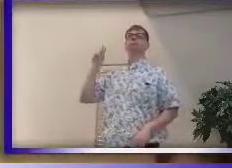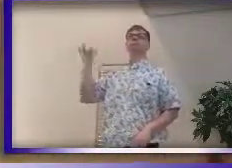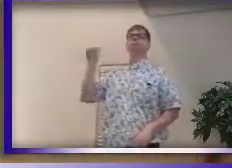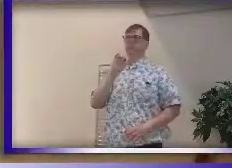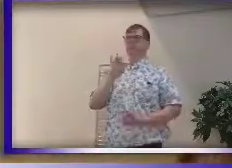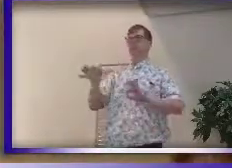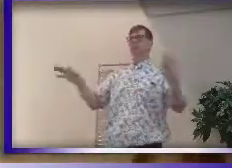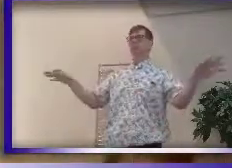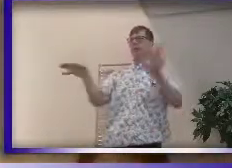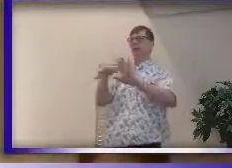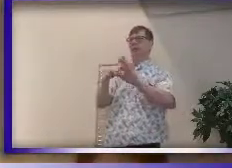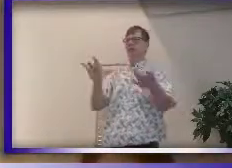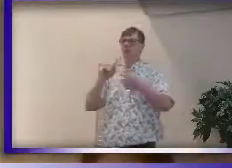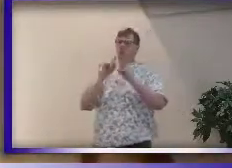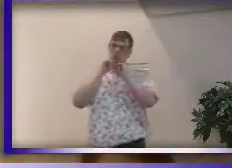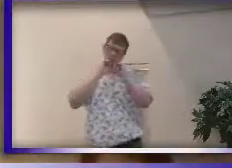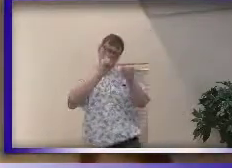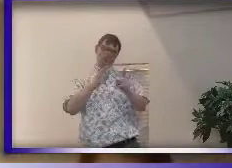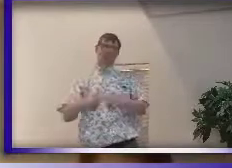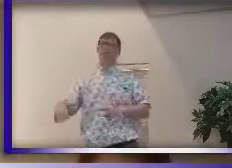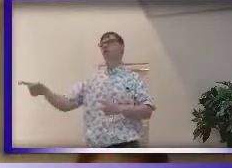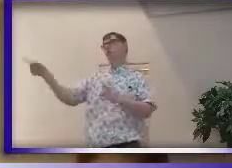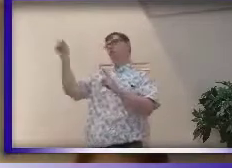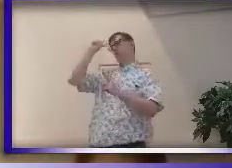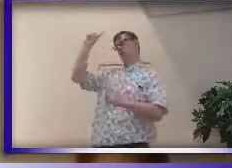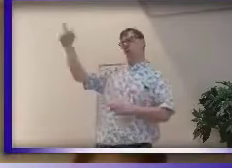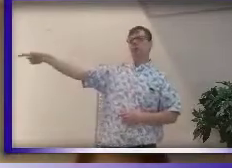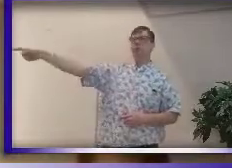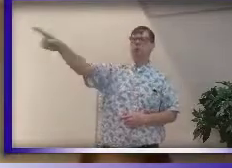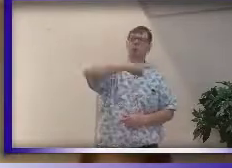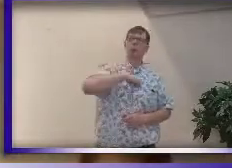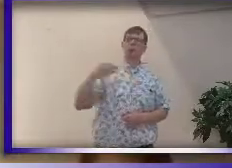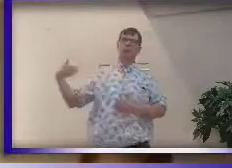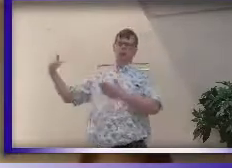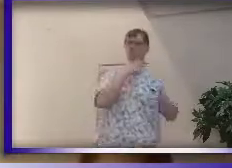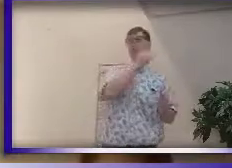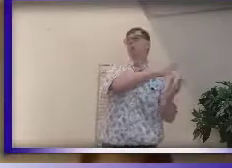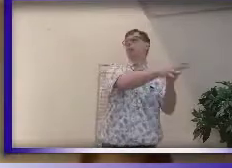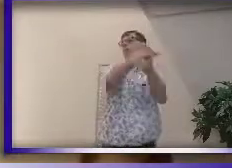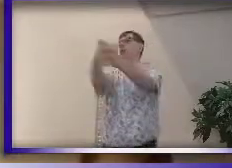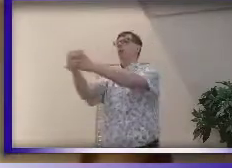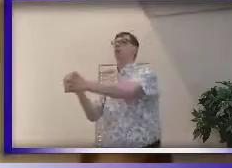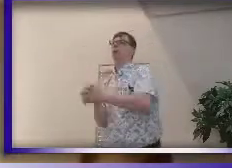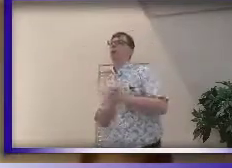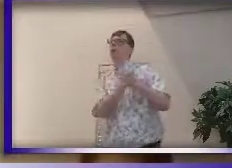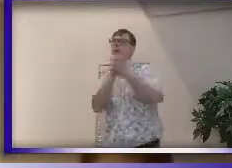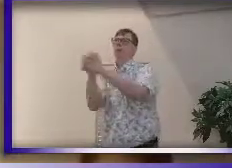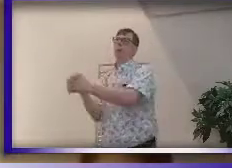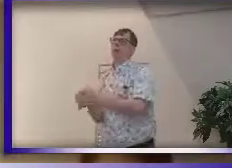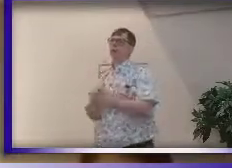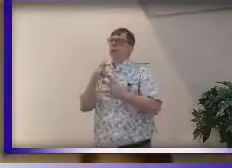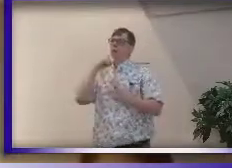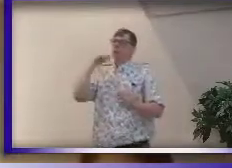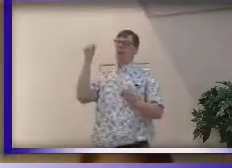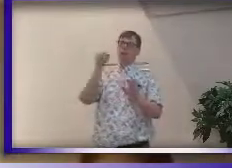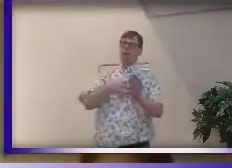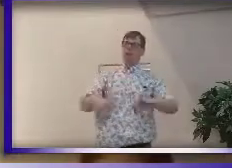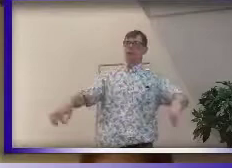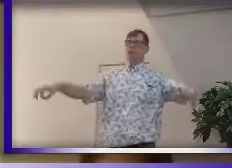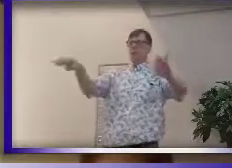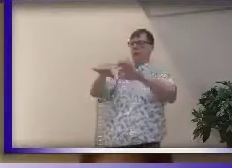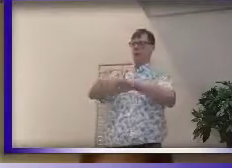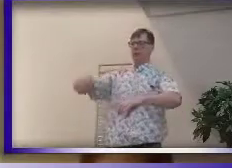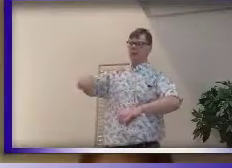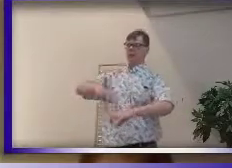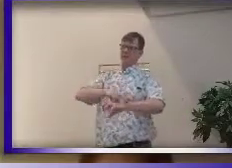across the country. That means we're not using the gas, and so we're not hurting the environment. It means that we get a much bigger pool from which